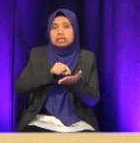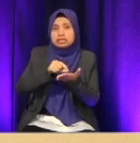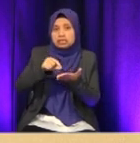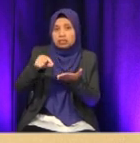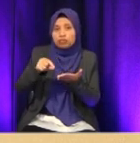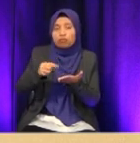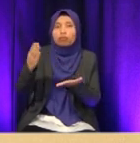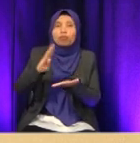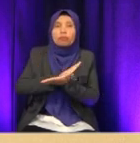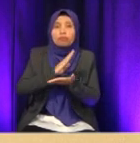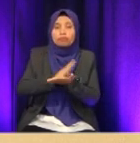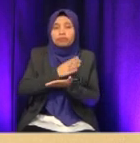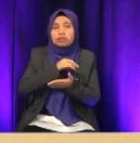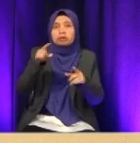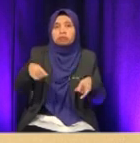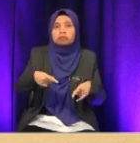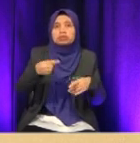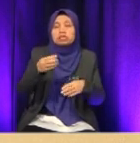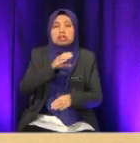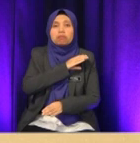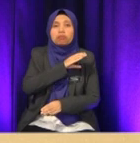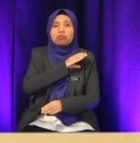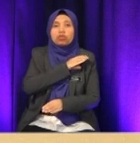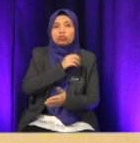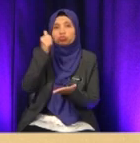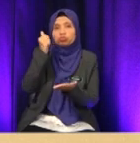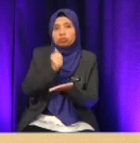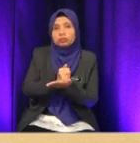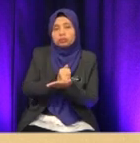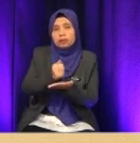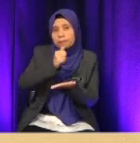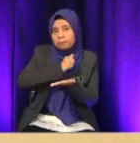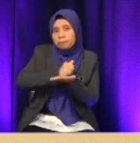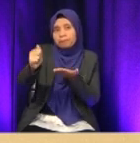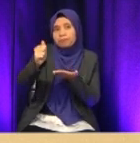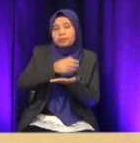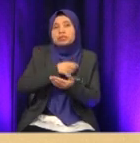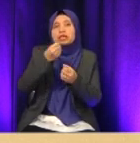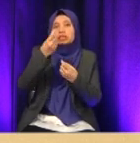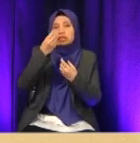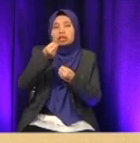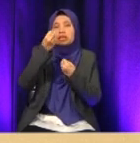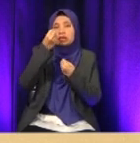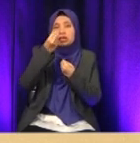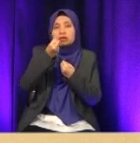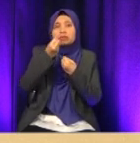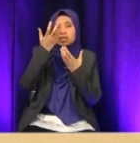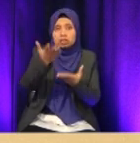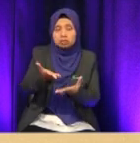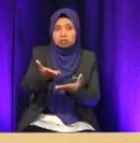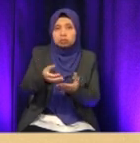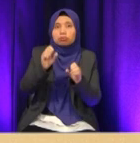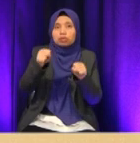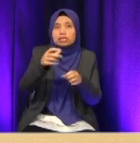organizers will arrange a police check, which must be passed for safety reasons, and ask you if you'd like to make a donation, although